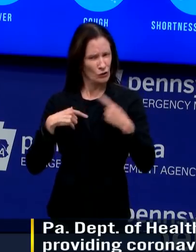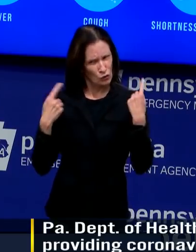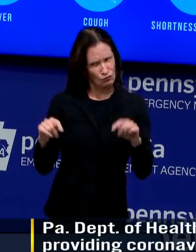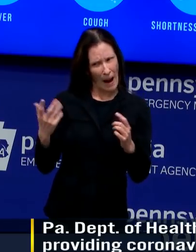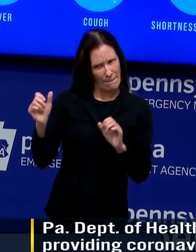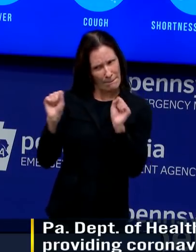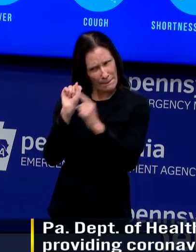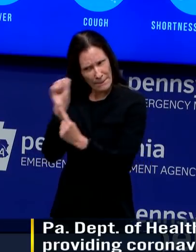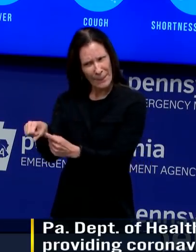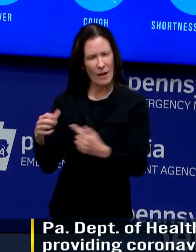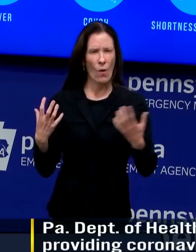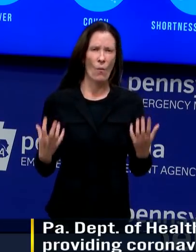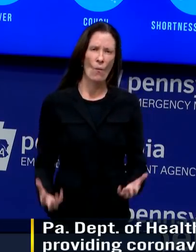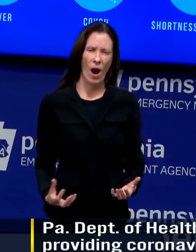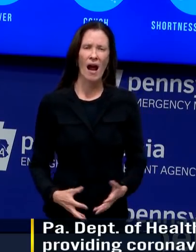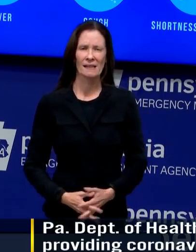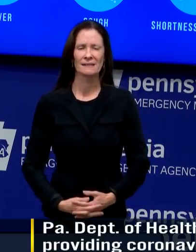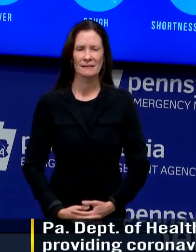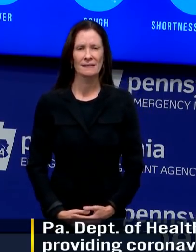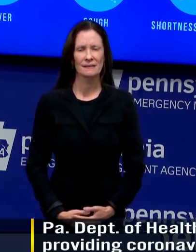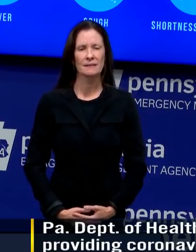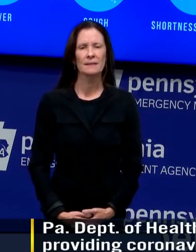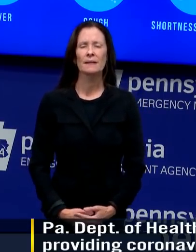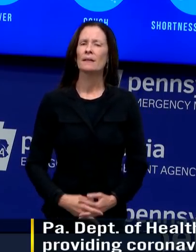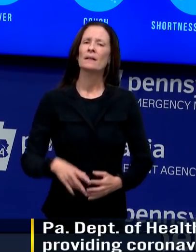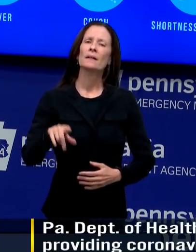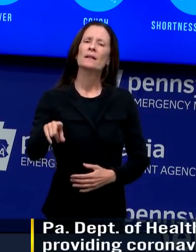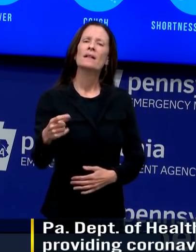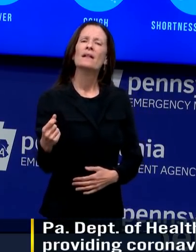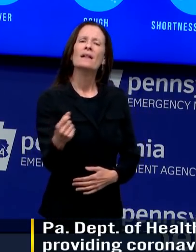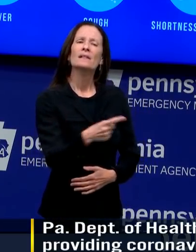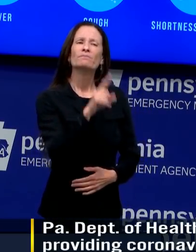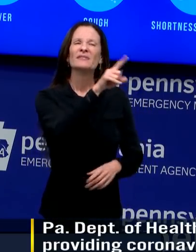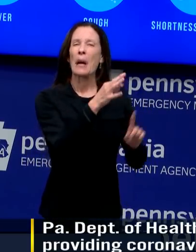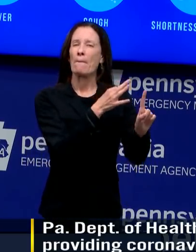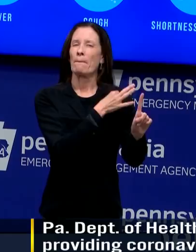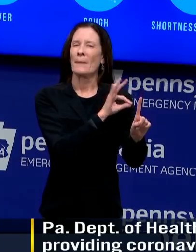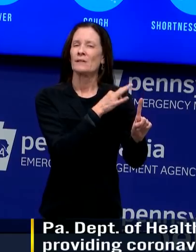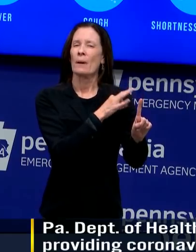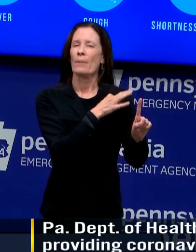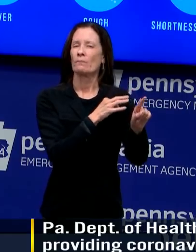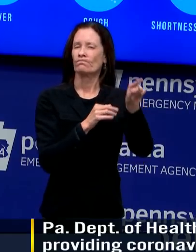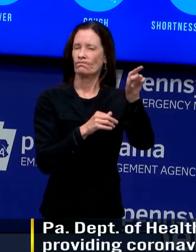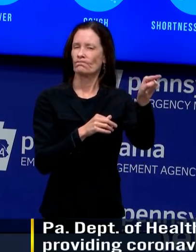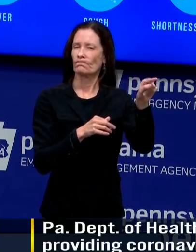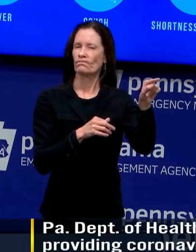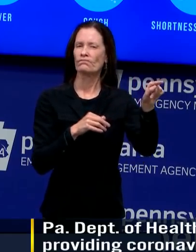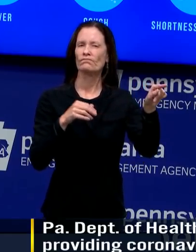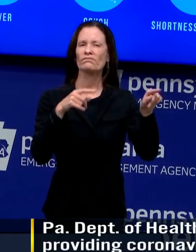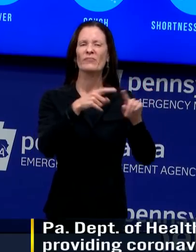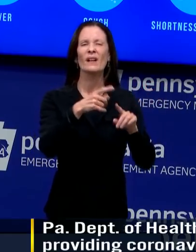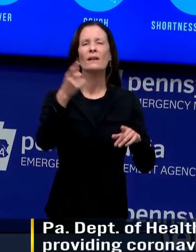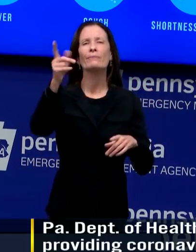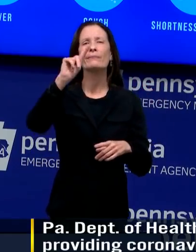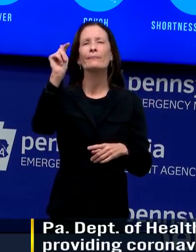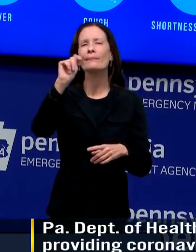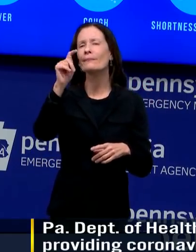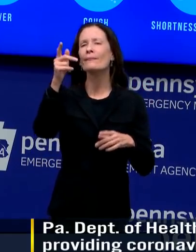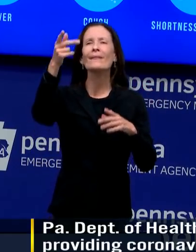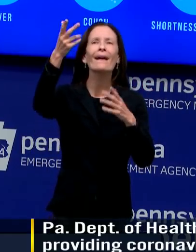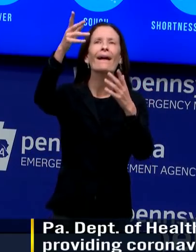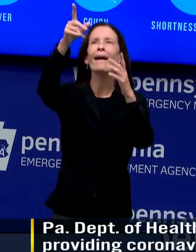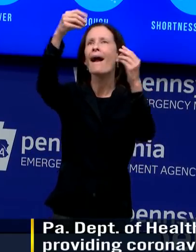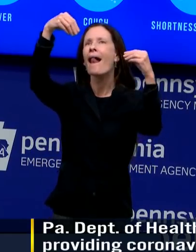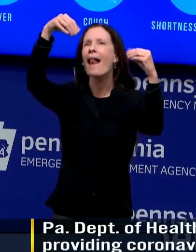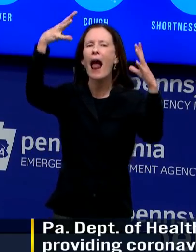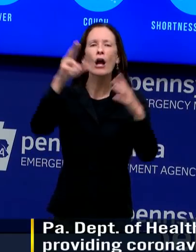who are working from home. Is your administration planning to do anything that would help utility companies respond to outages like that, or even